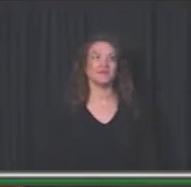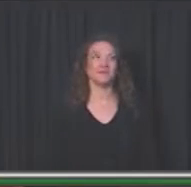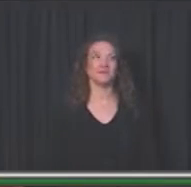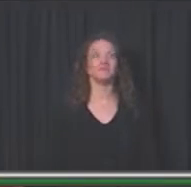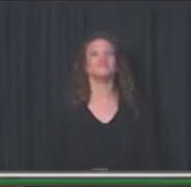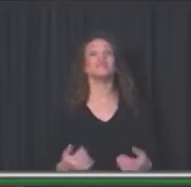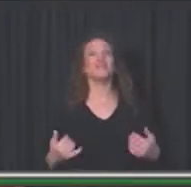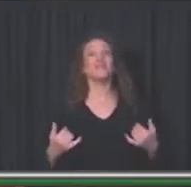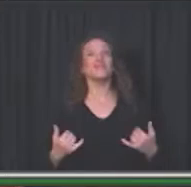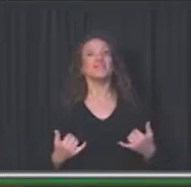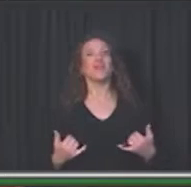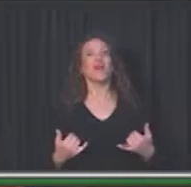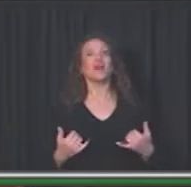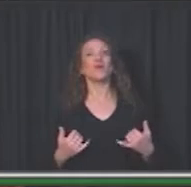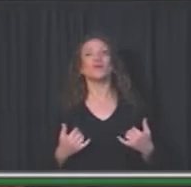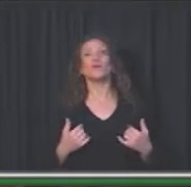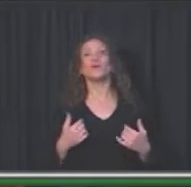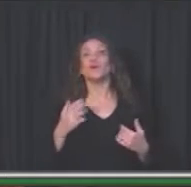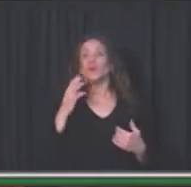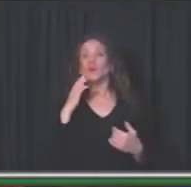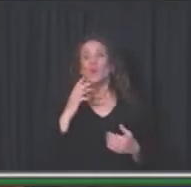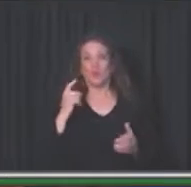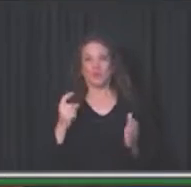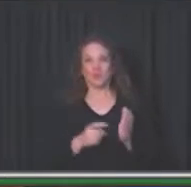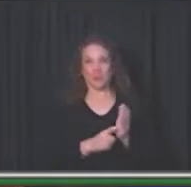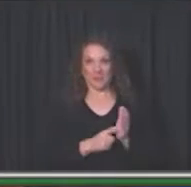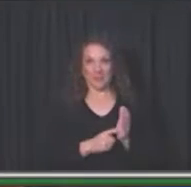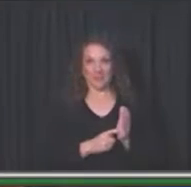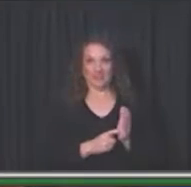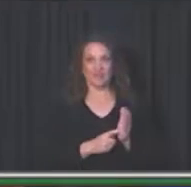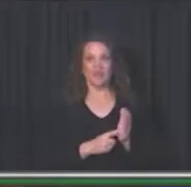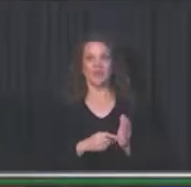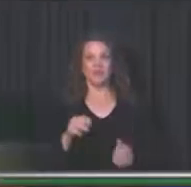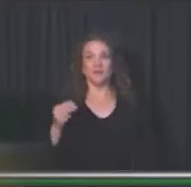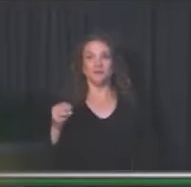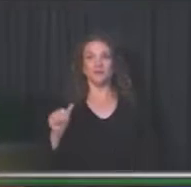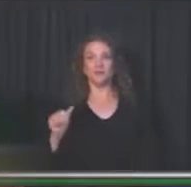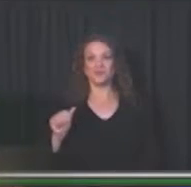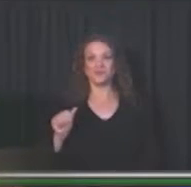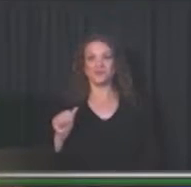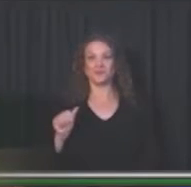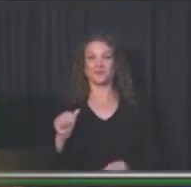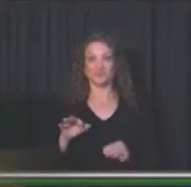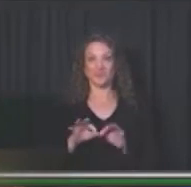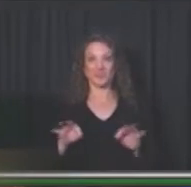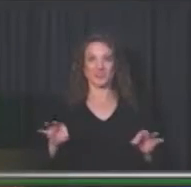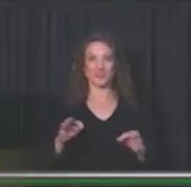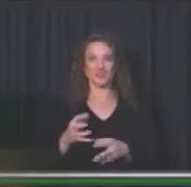At this point, we move to the part of the program that officially recognizes the master's degree recipients.